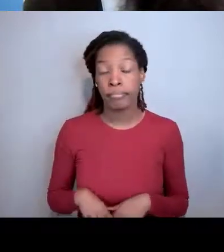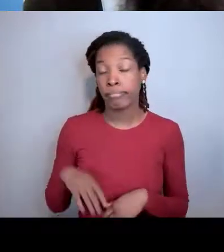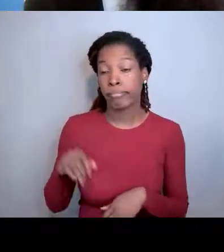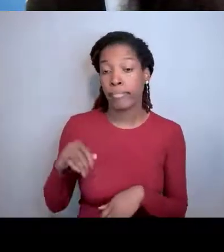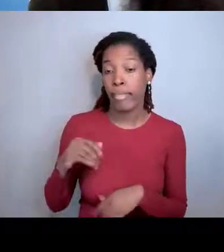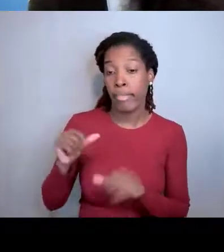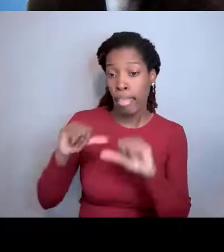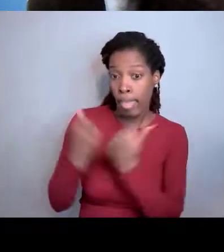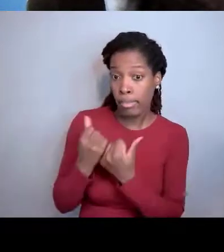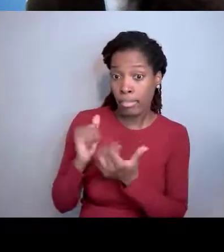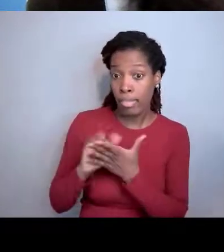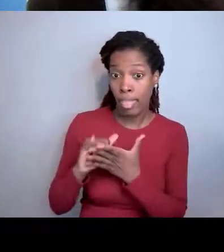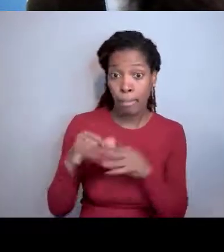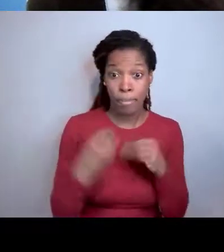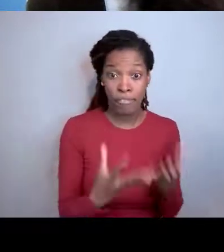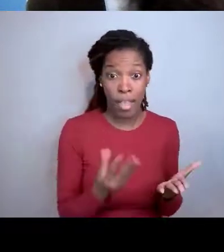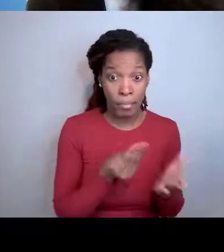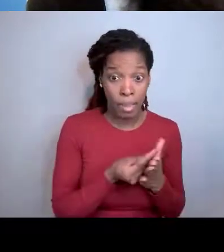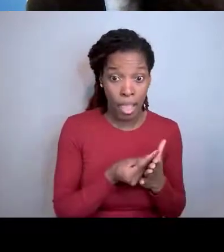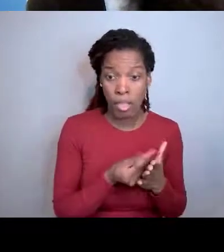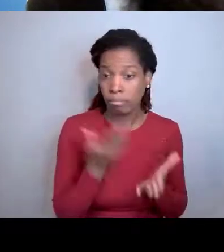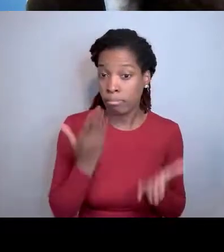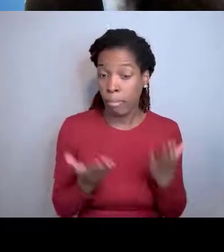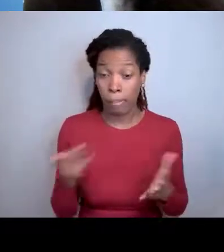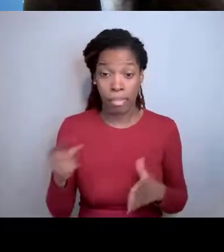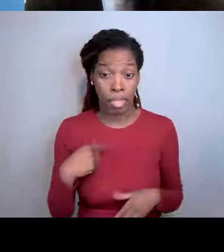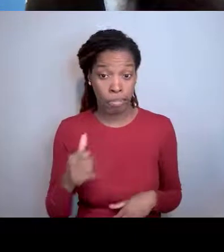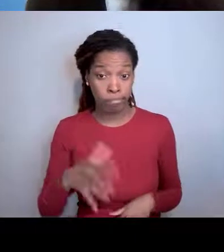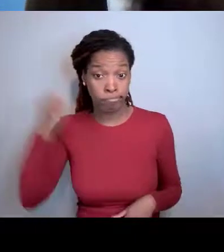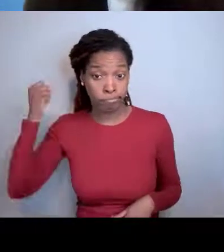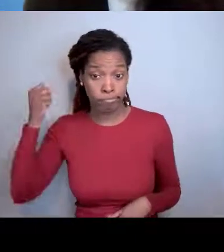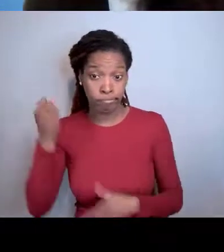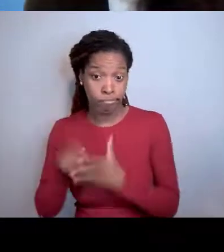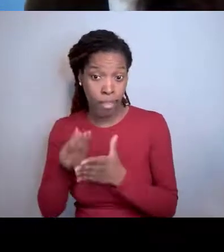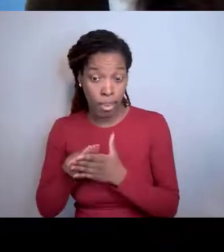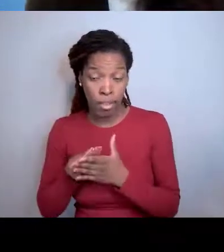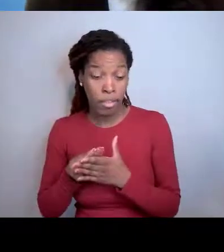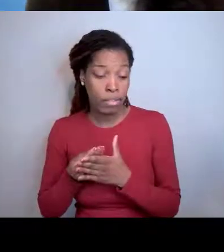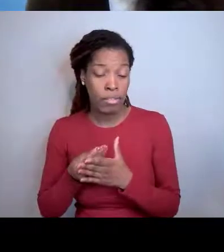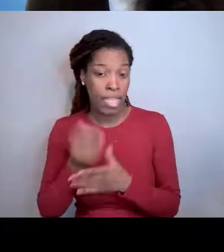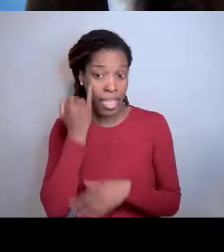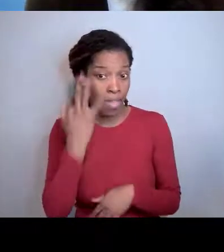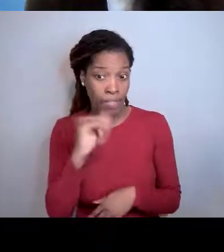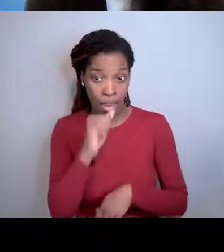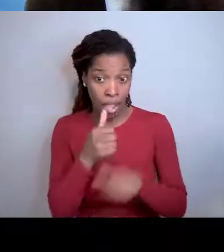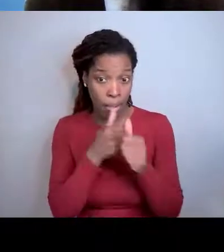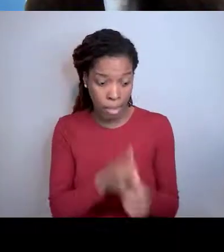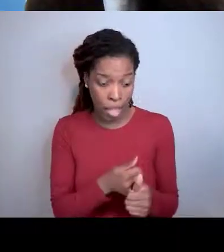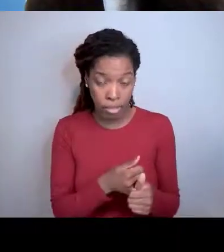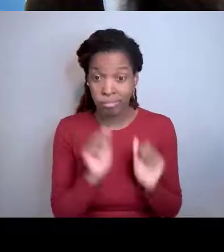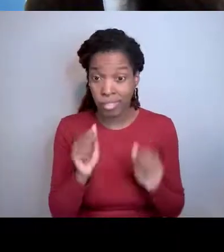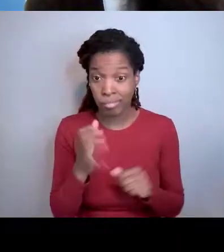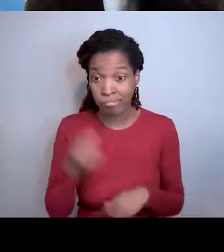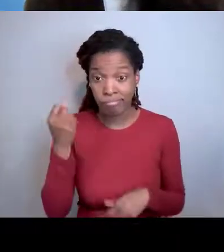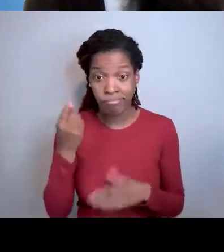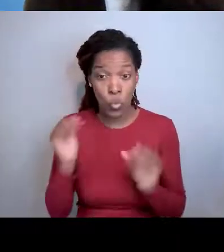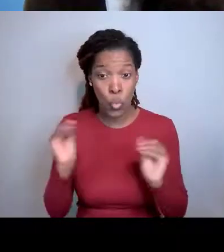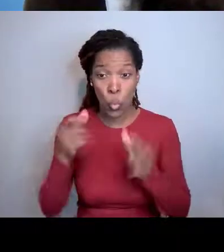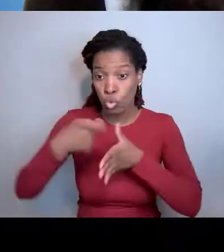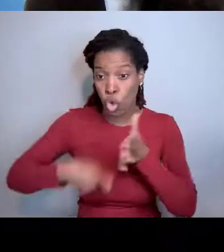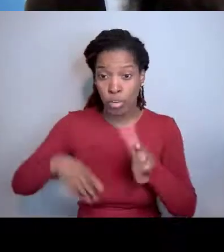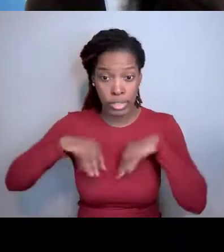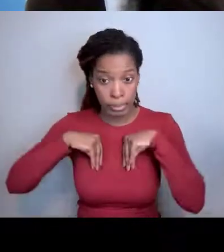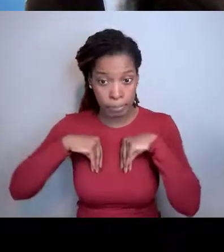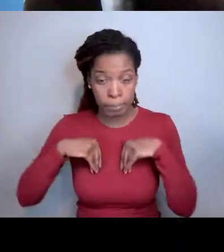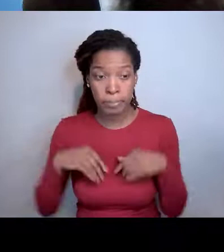that absolutely no cost may be charged to the grant during the period of noncompliance. The funding